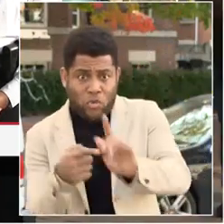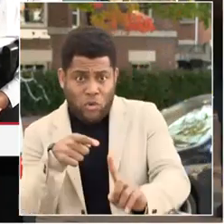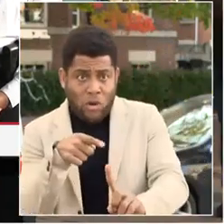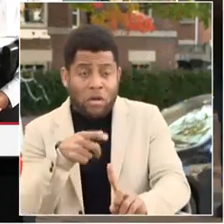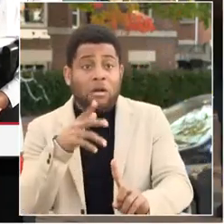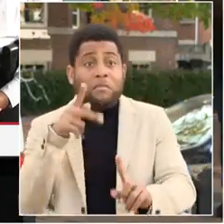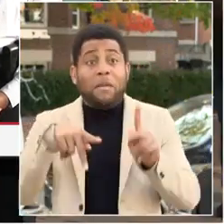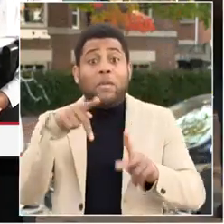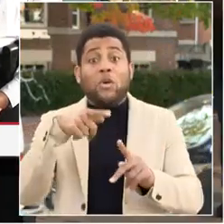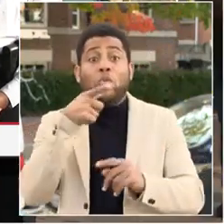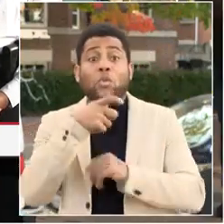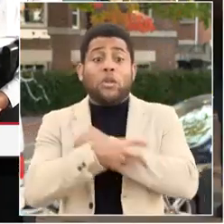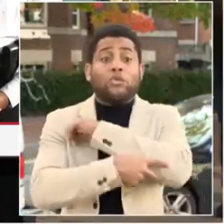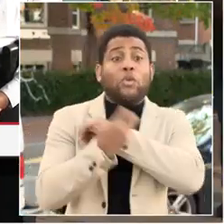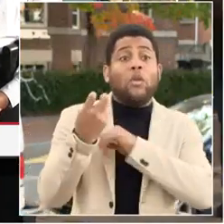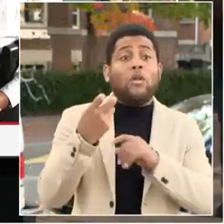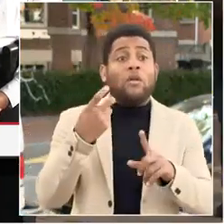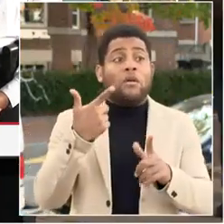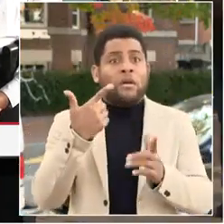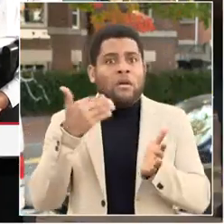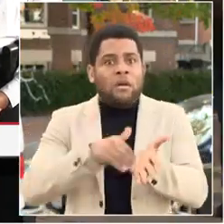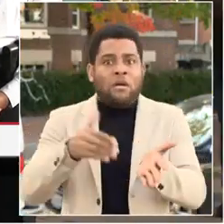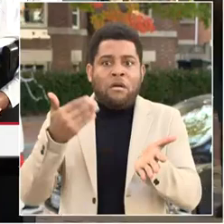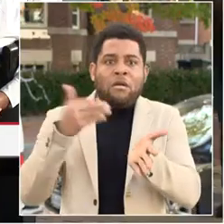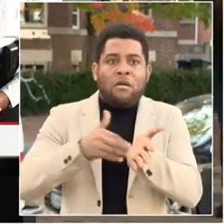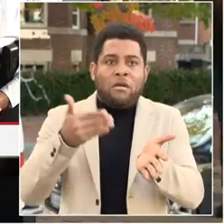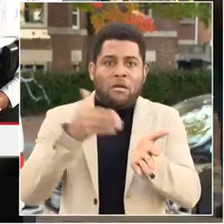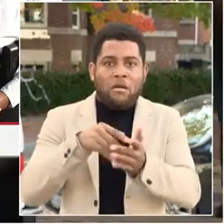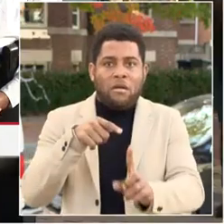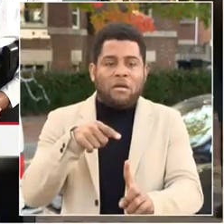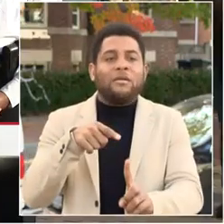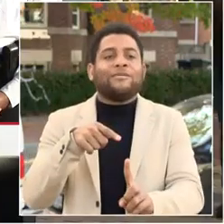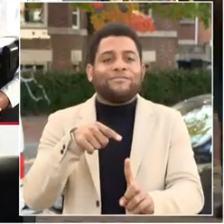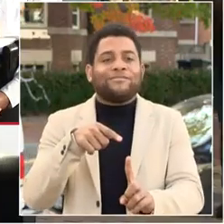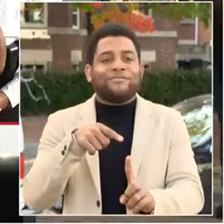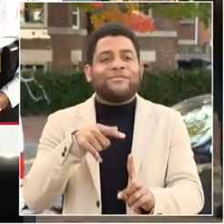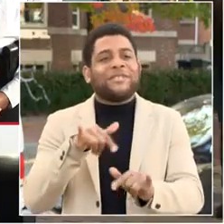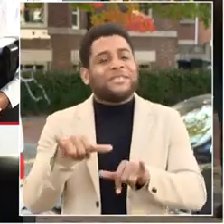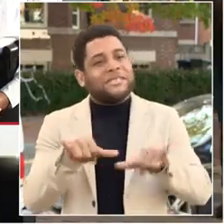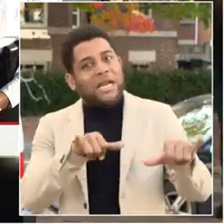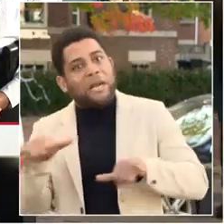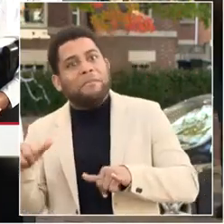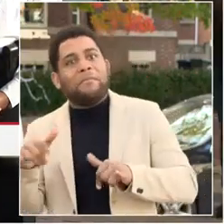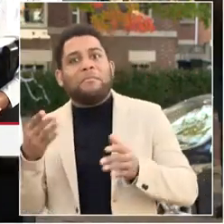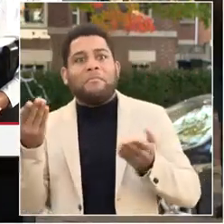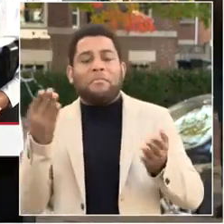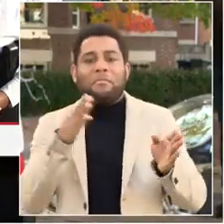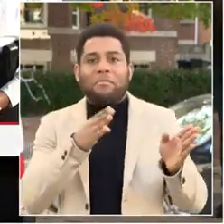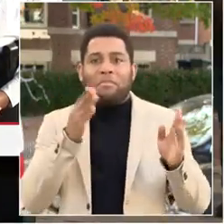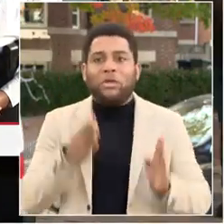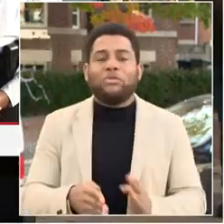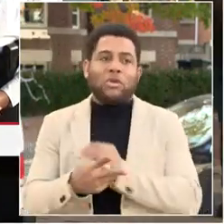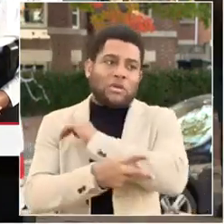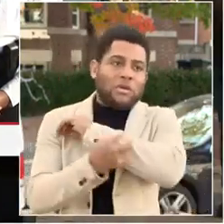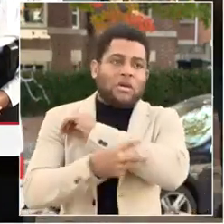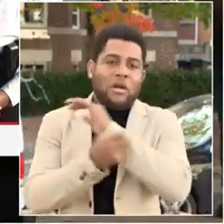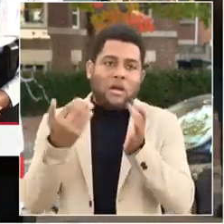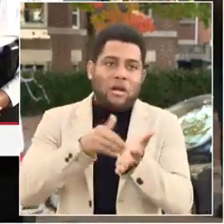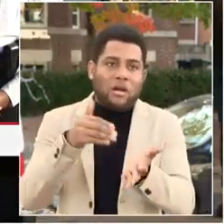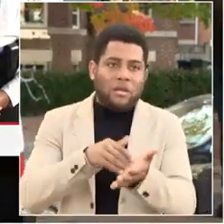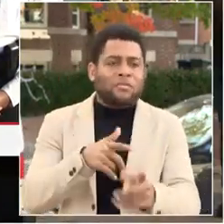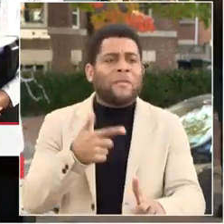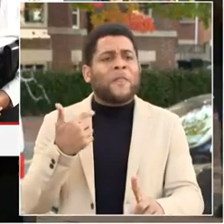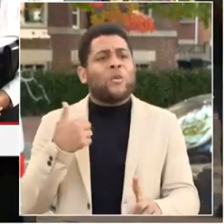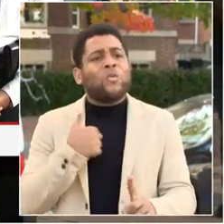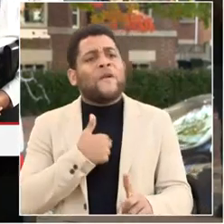As we work together with our businesses, a lot of times it is the same individual going in. So through our camera rebate program and otherwise, that will help us